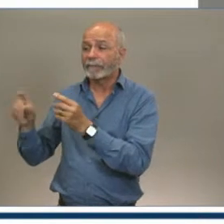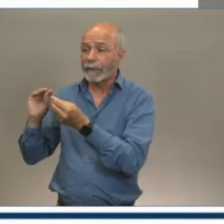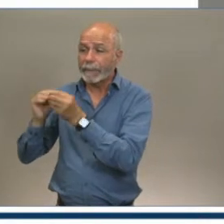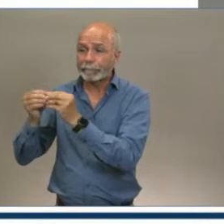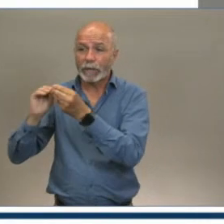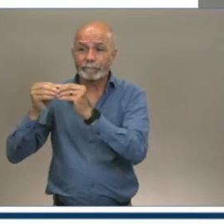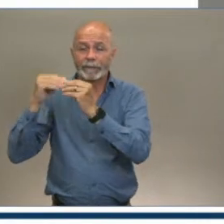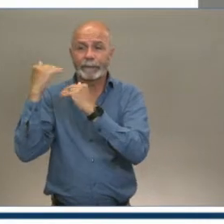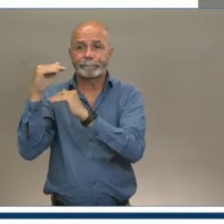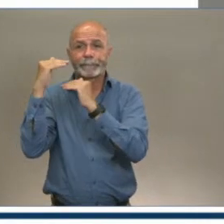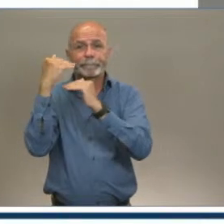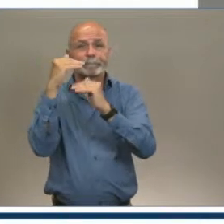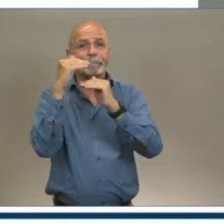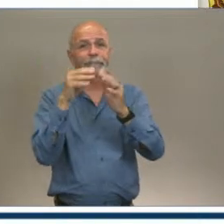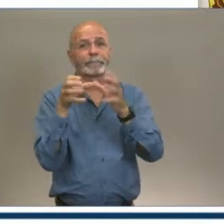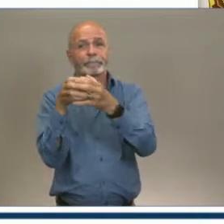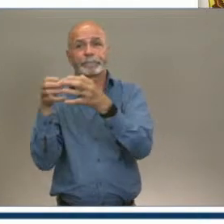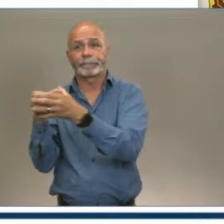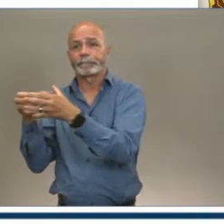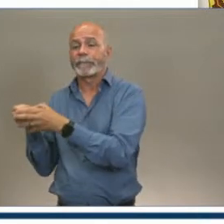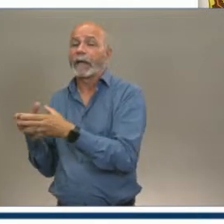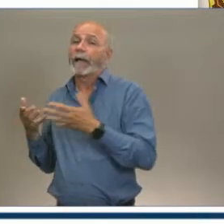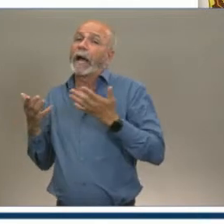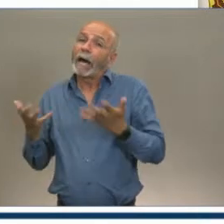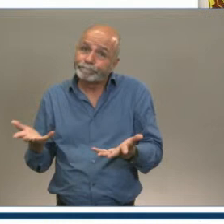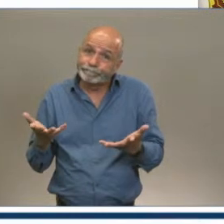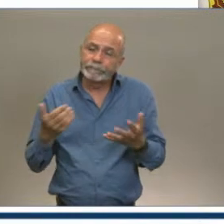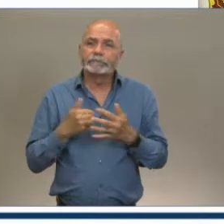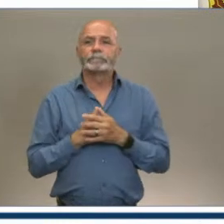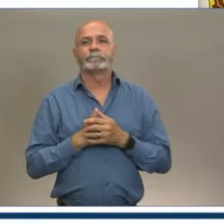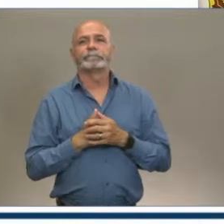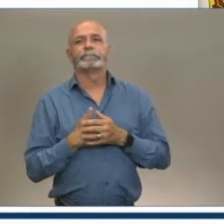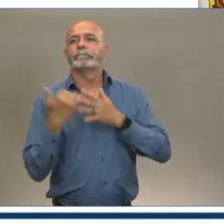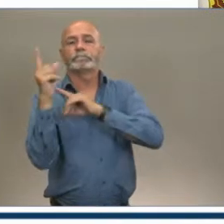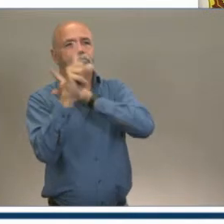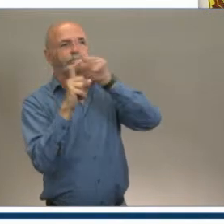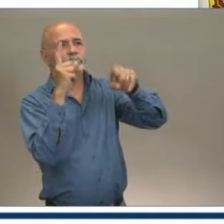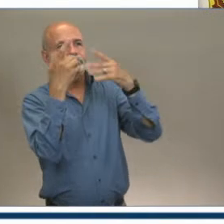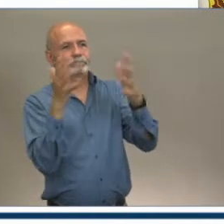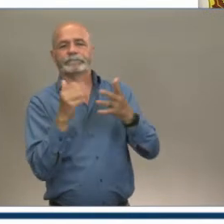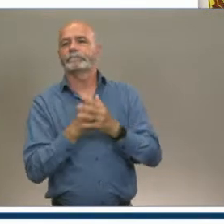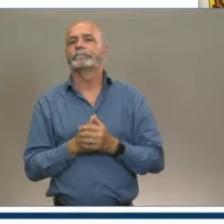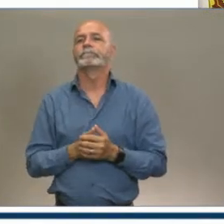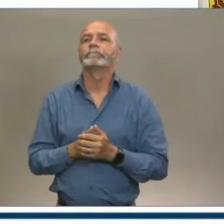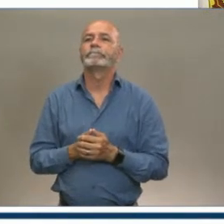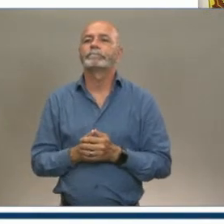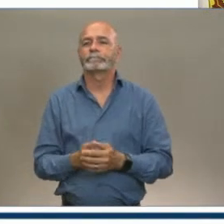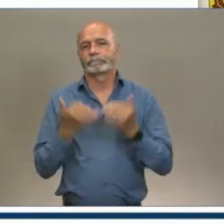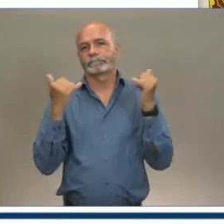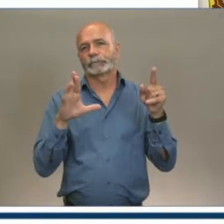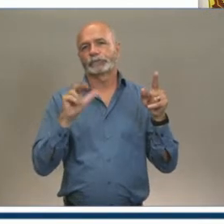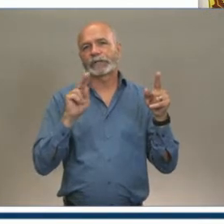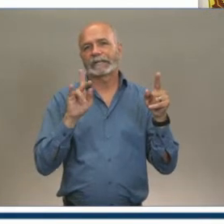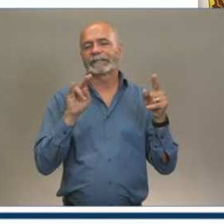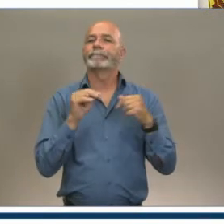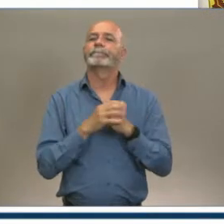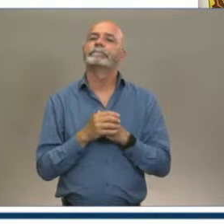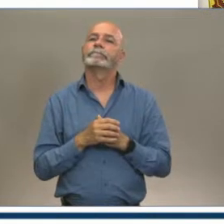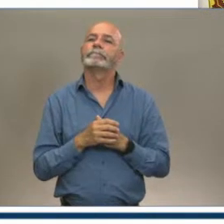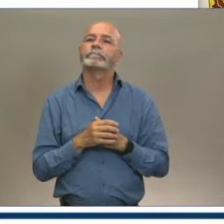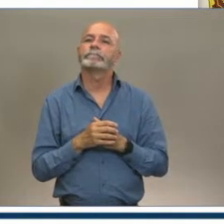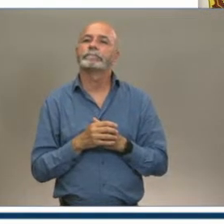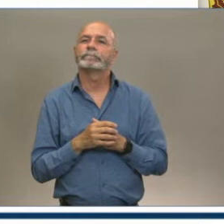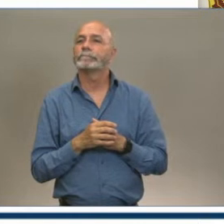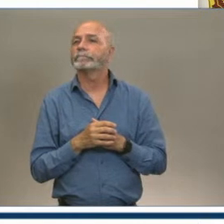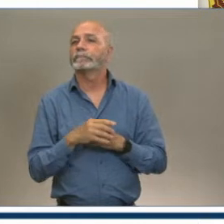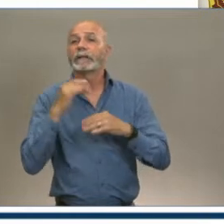for special events. And that's all the time we have today for questions. Go ahead, Premier. Thank you. And before I provide concluding